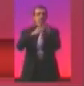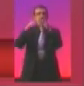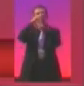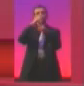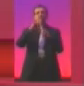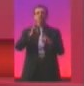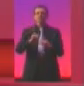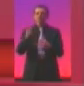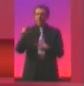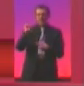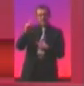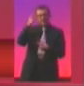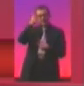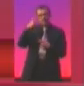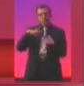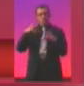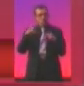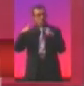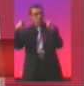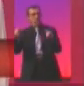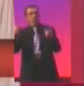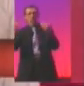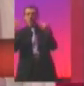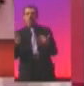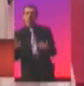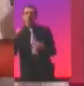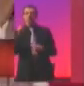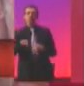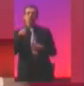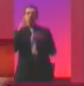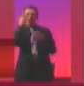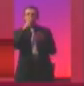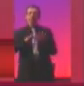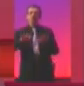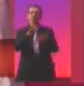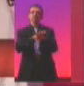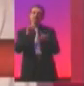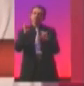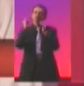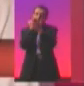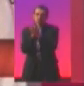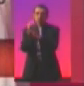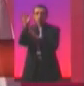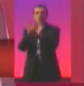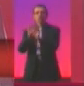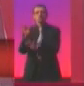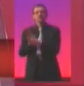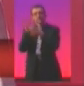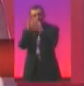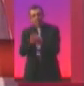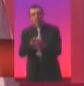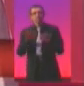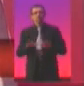about, Conference. They want to stand up for a different set of people in this country, and that's why they would make the wrong choices in Britain.